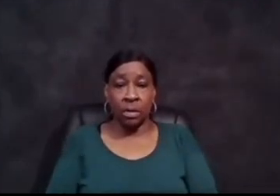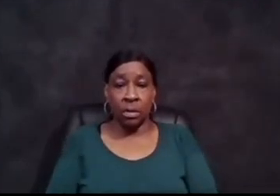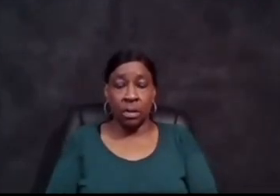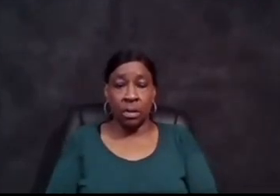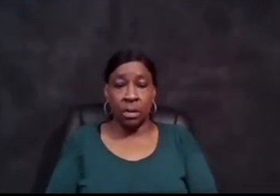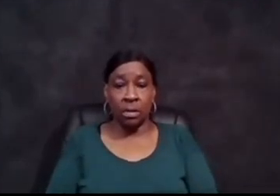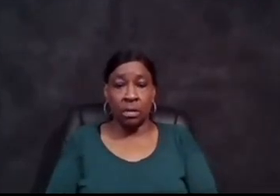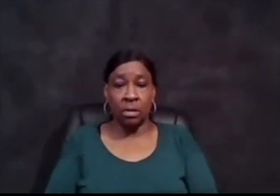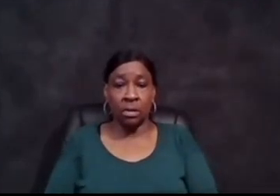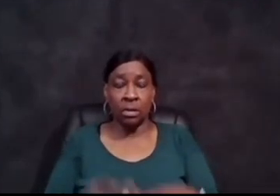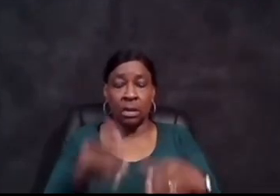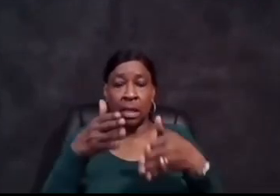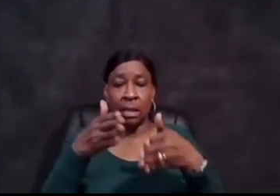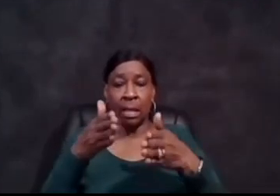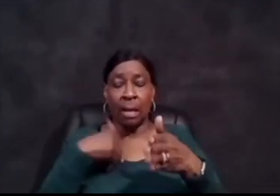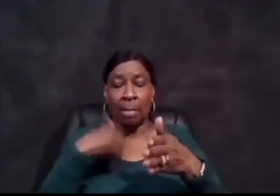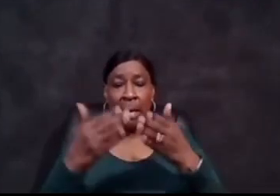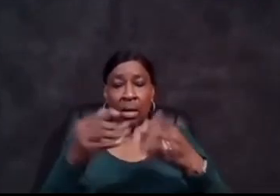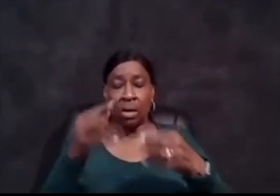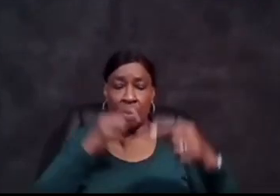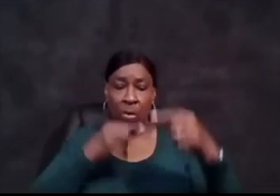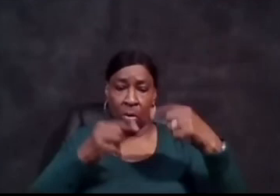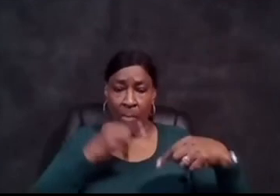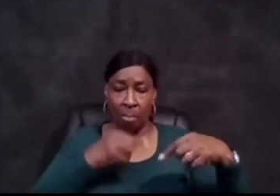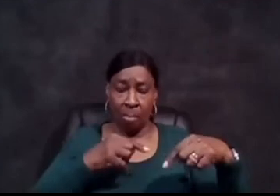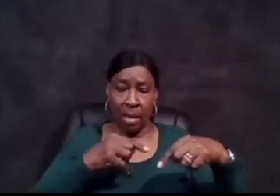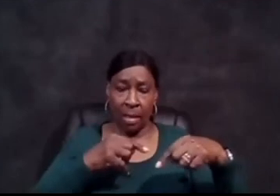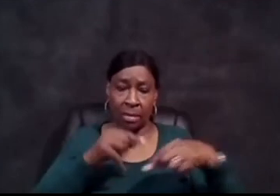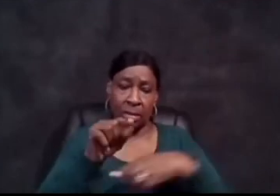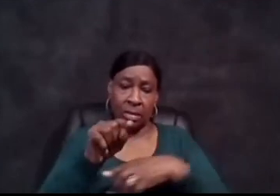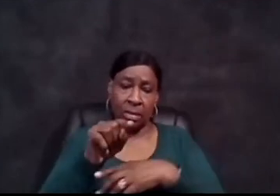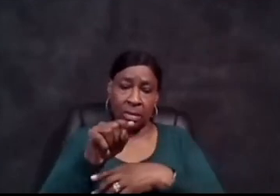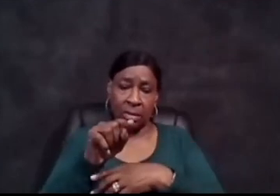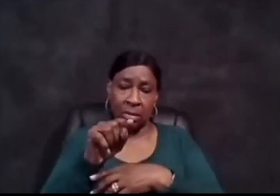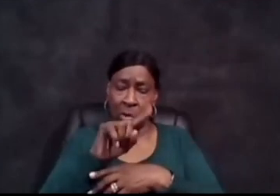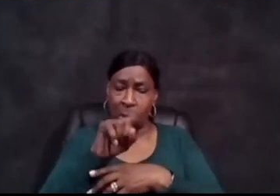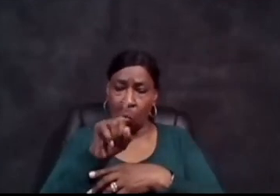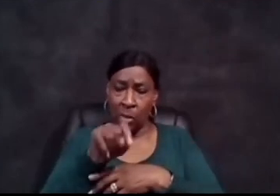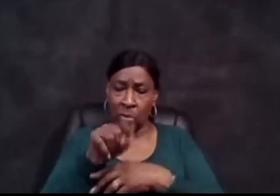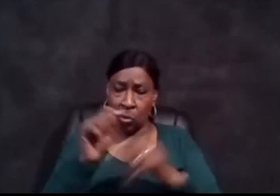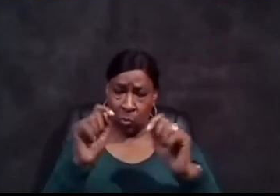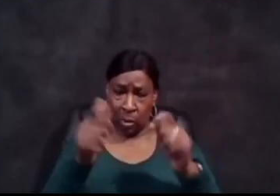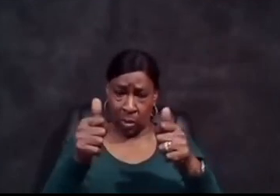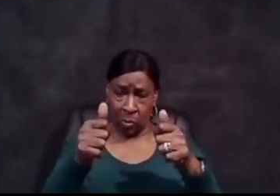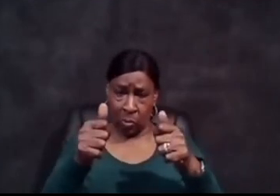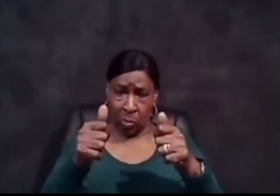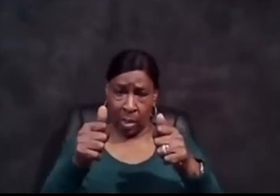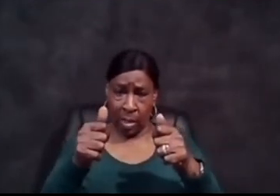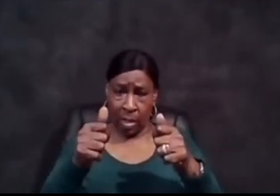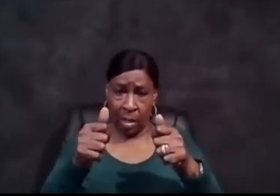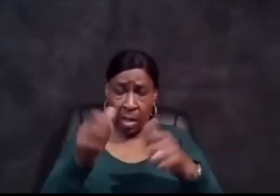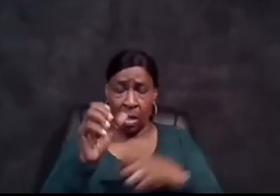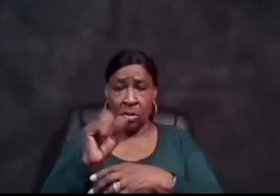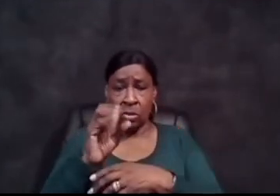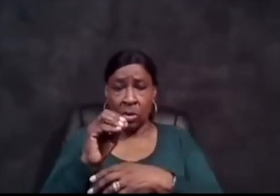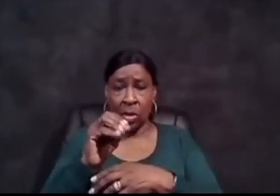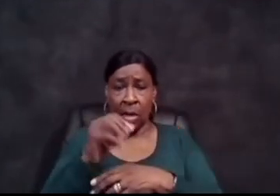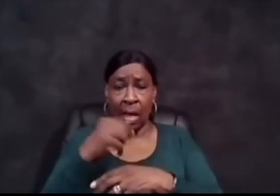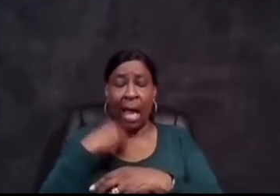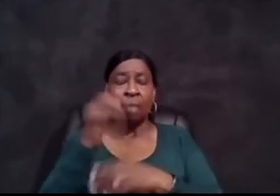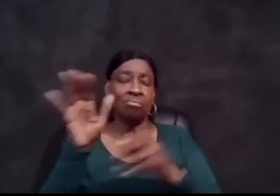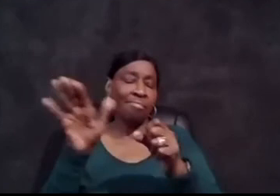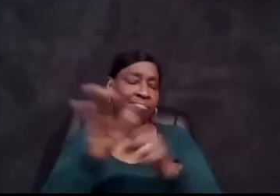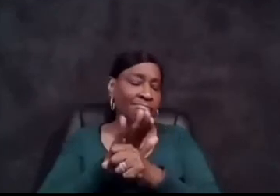I might go back to Patricia's question just real quick. I totally